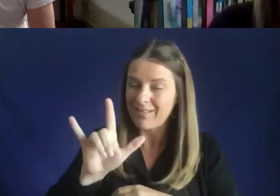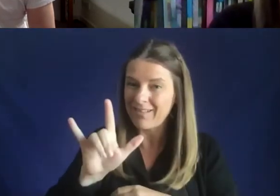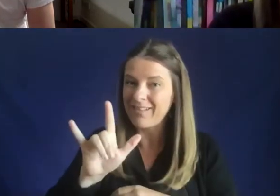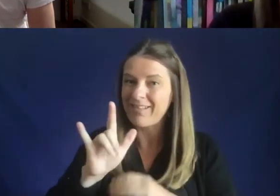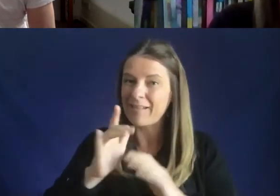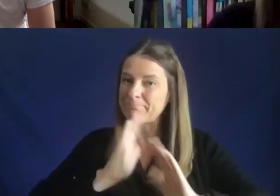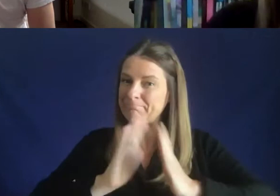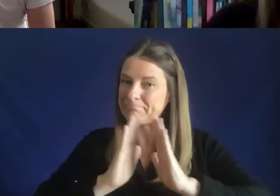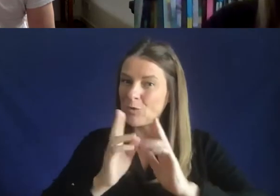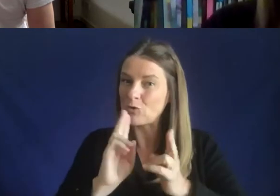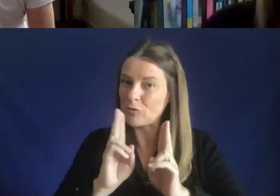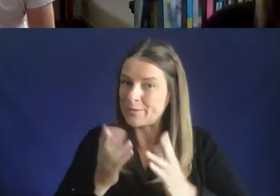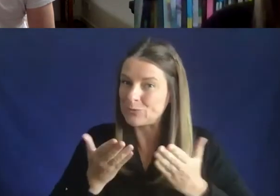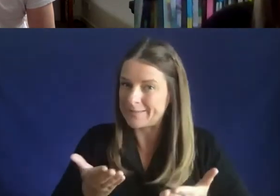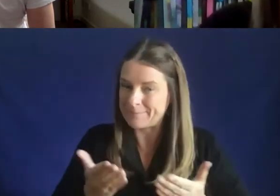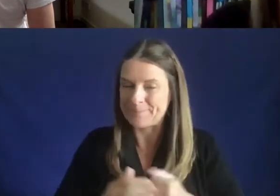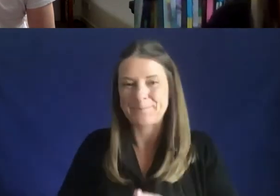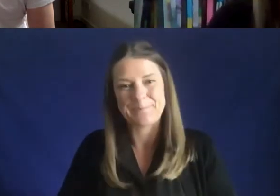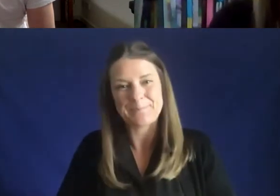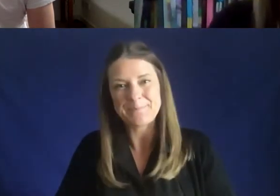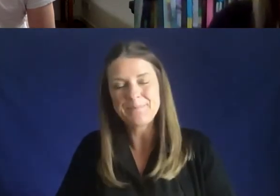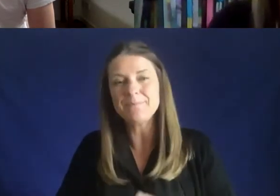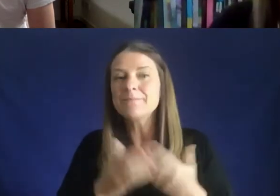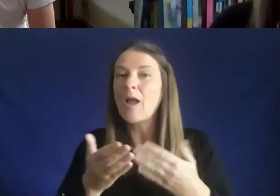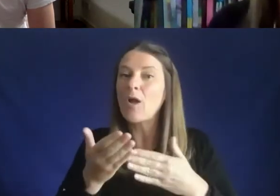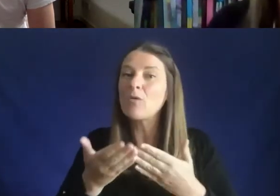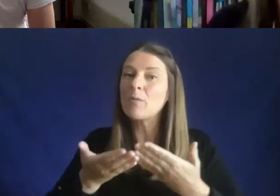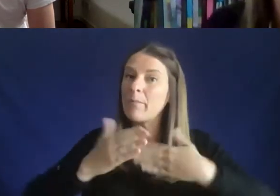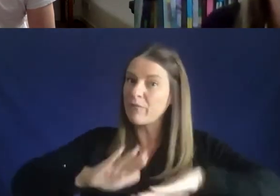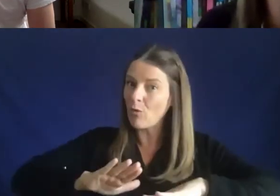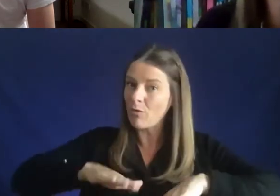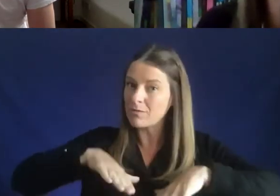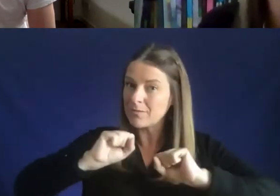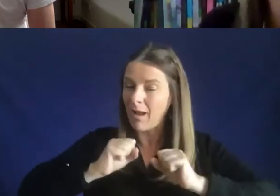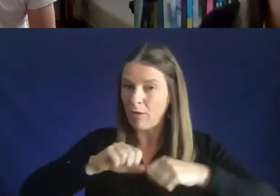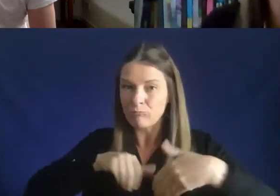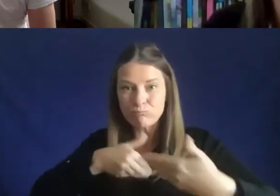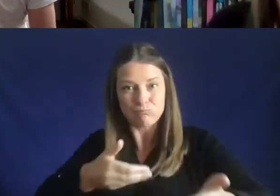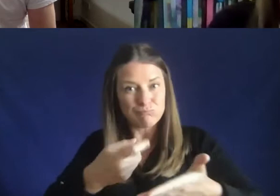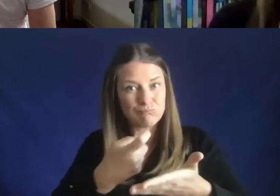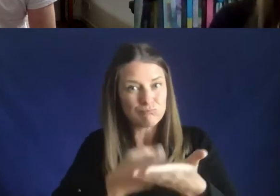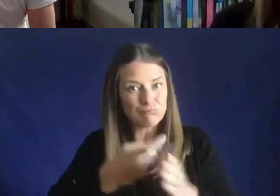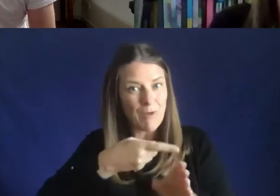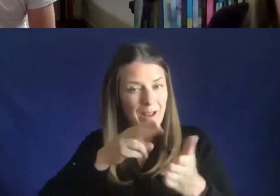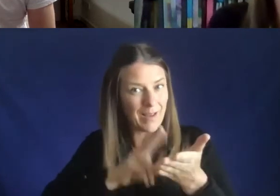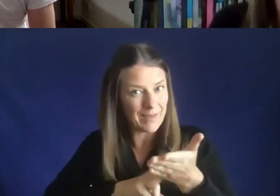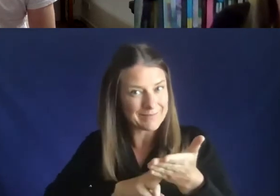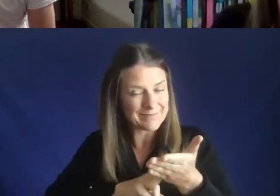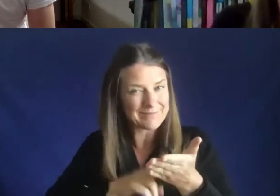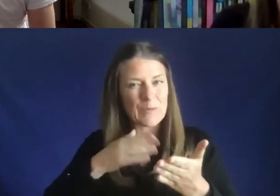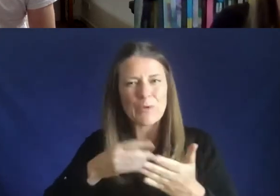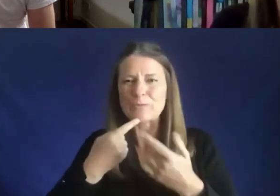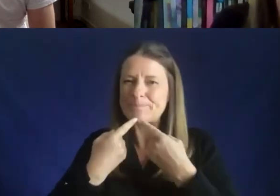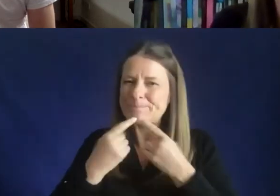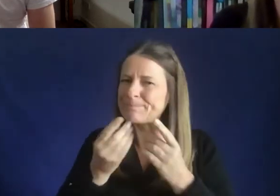today. So before I introduce Ryan, let me just say a few things about